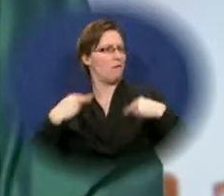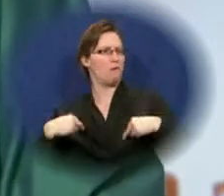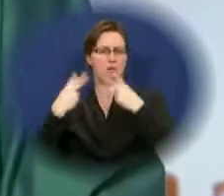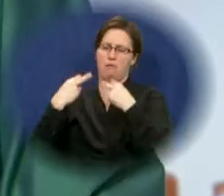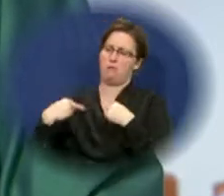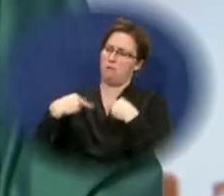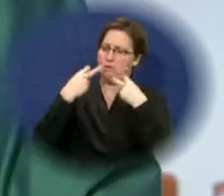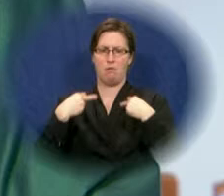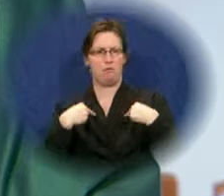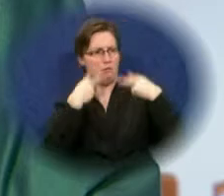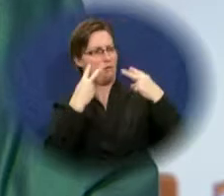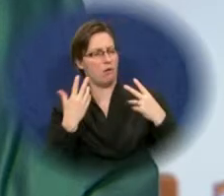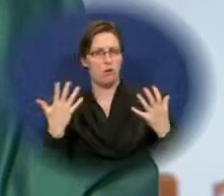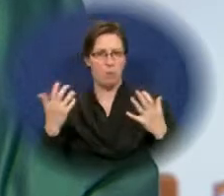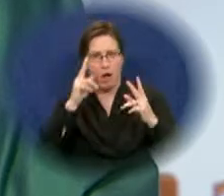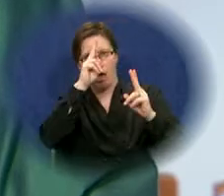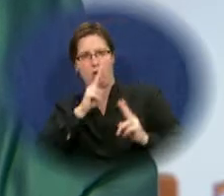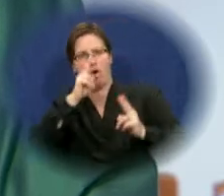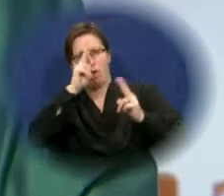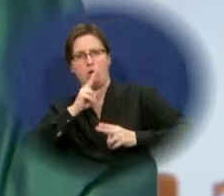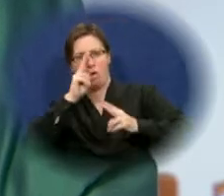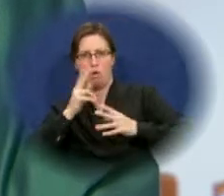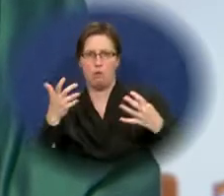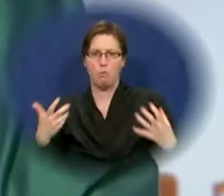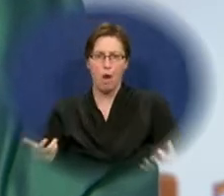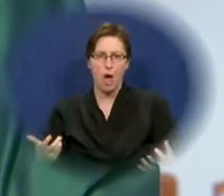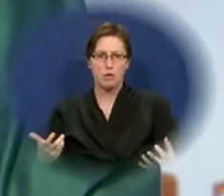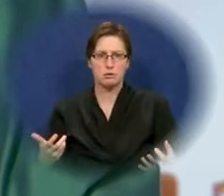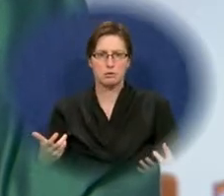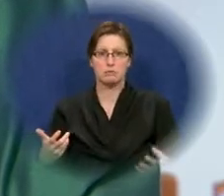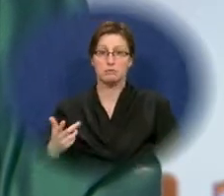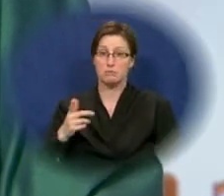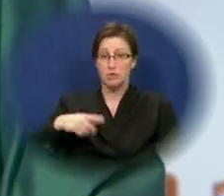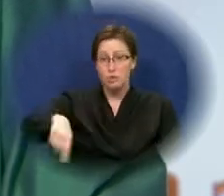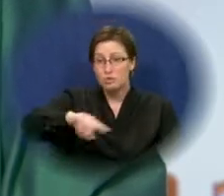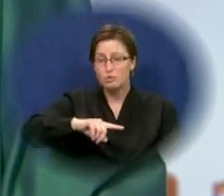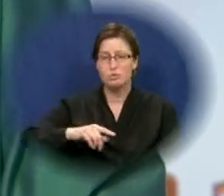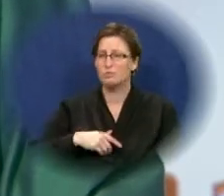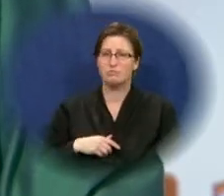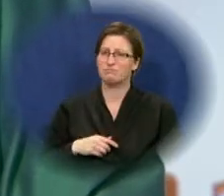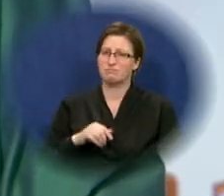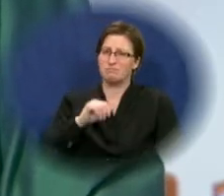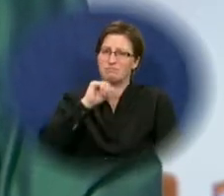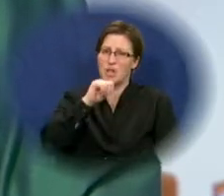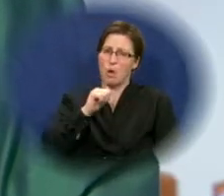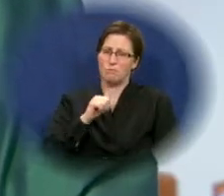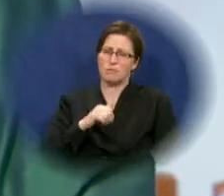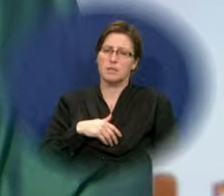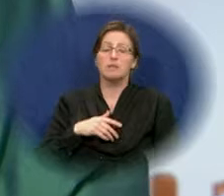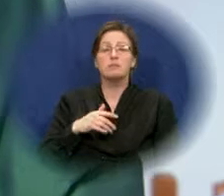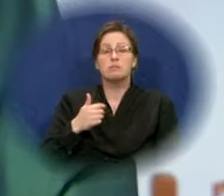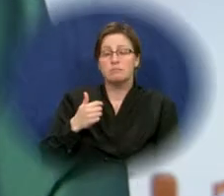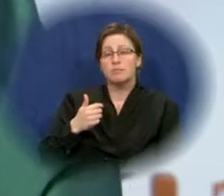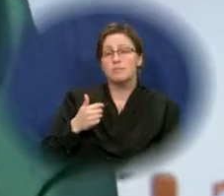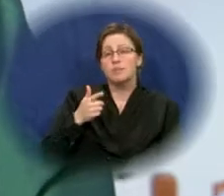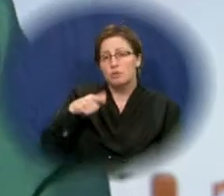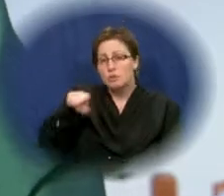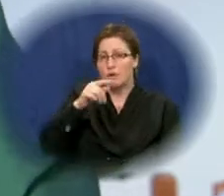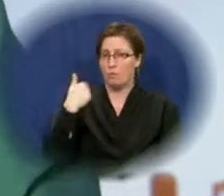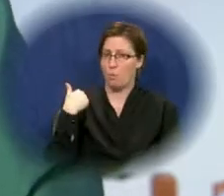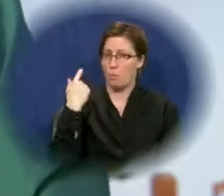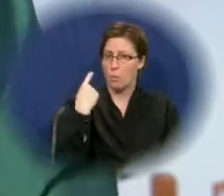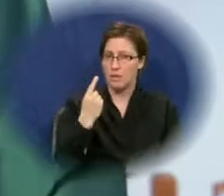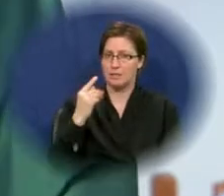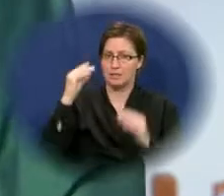the salutation, Rabbi. As for you, do not be called Rabbi. You have but one